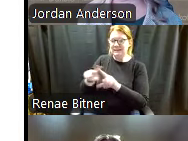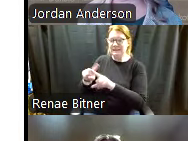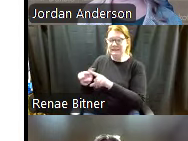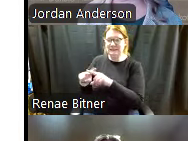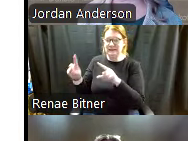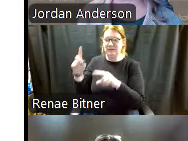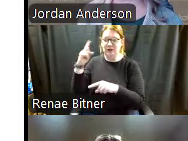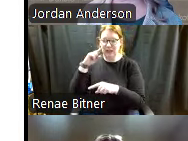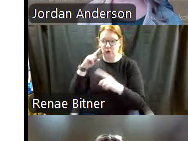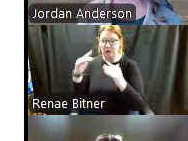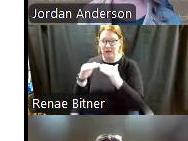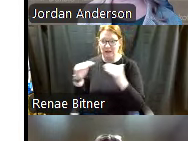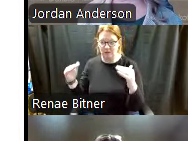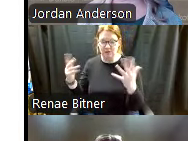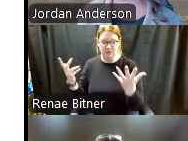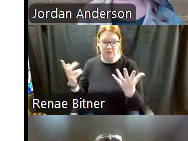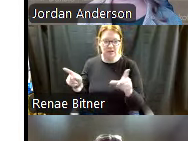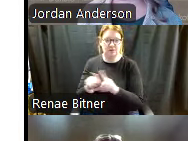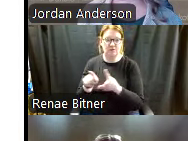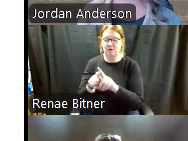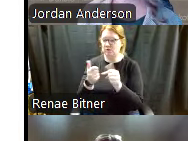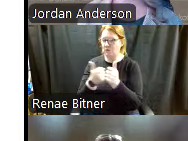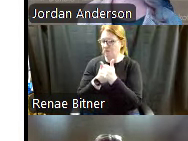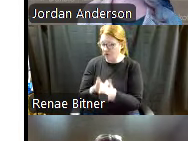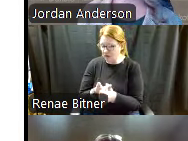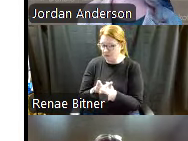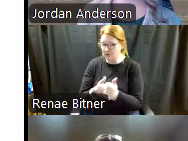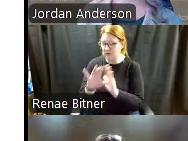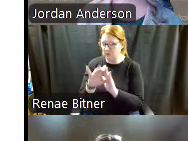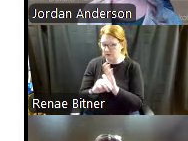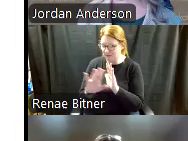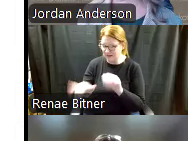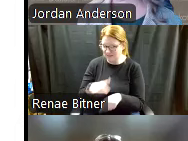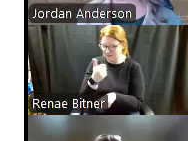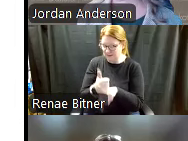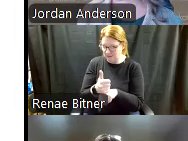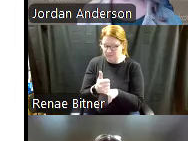assessments and following the curriculum that's advised.